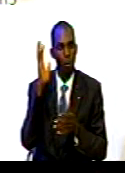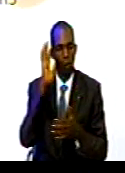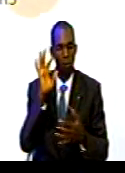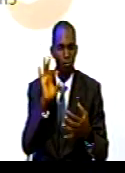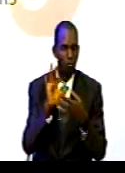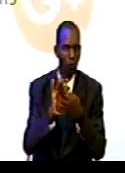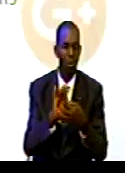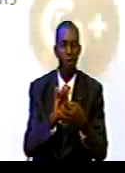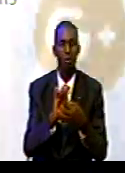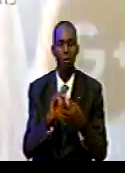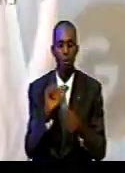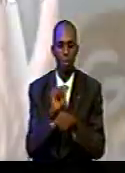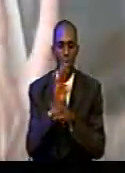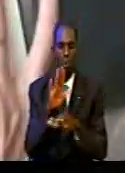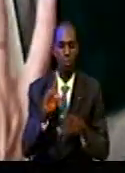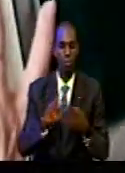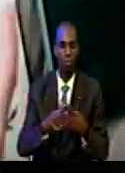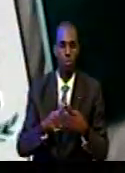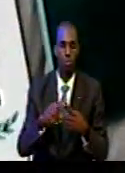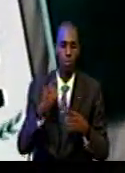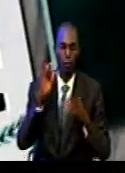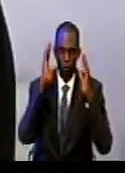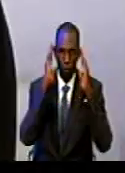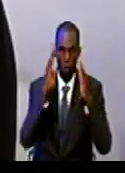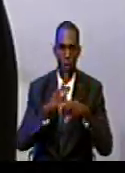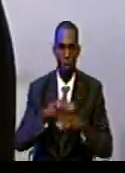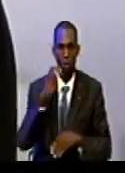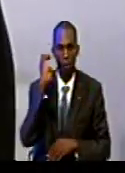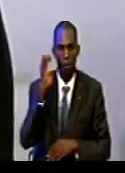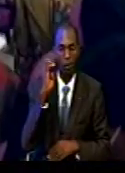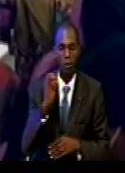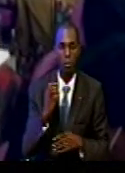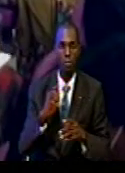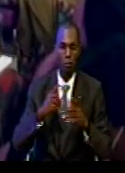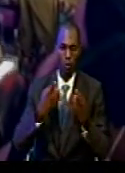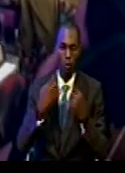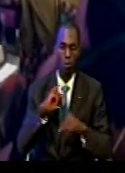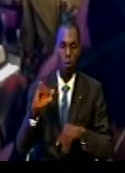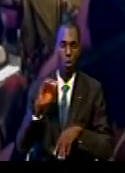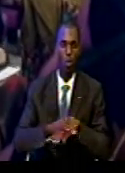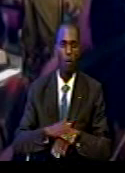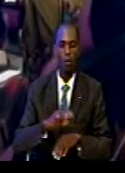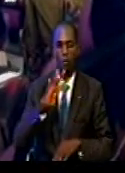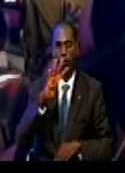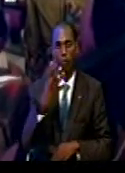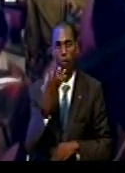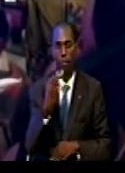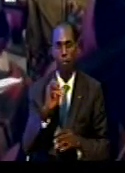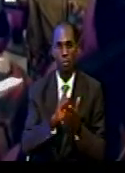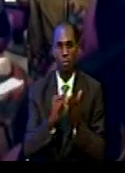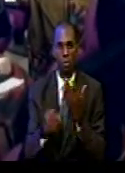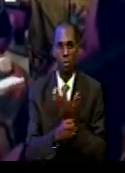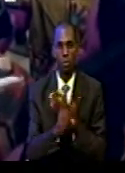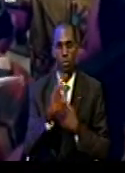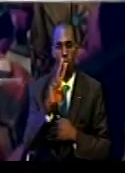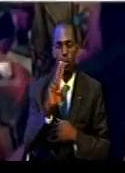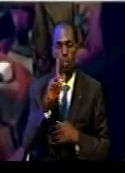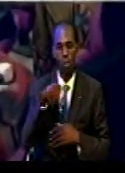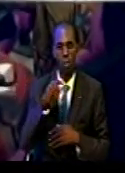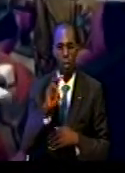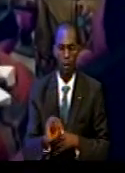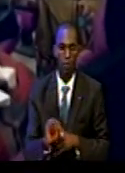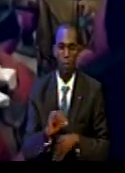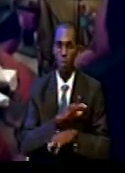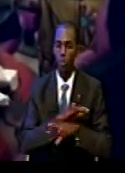Smart Connects is a training that will reconnect workers in God's vineyard to focus on evangelism. Coming up on the 4th